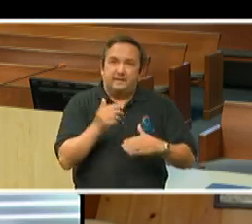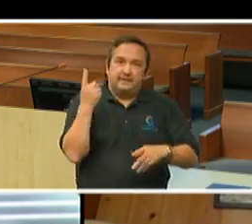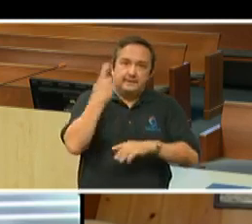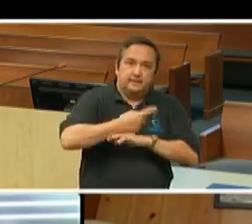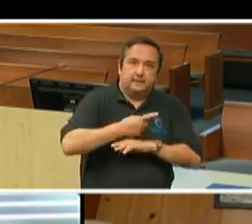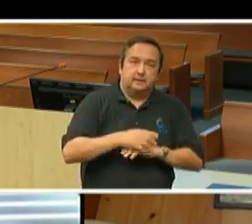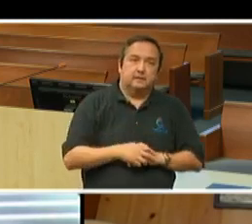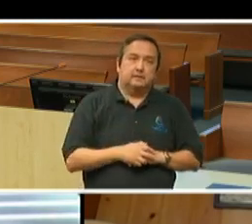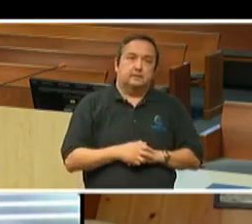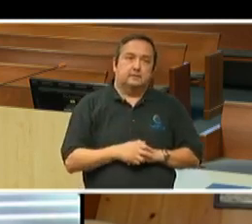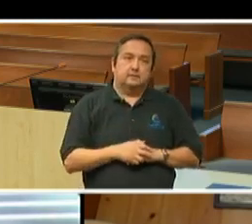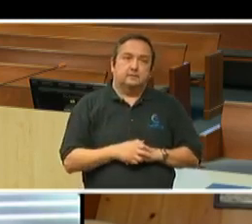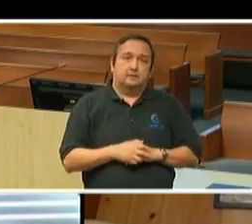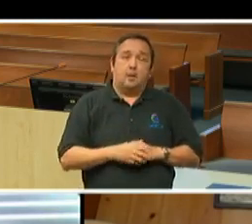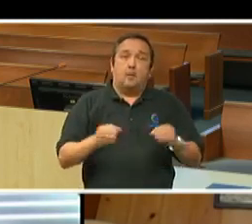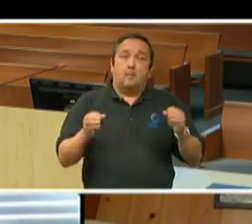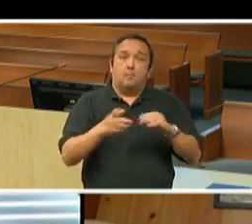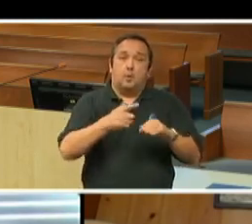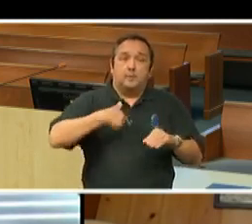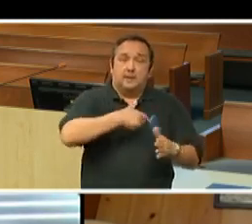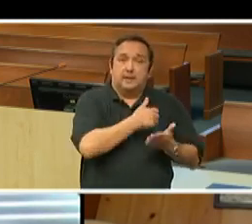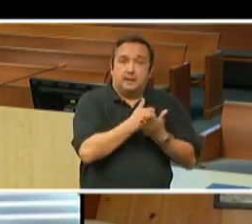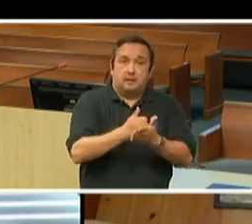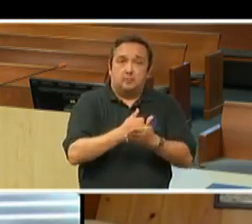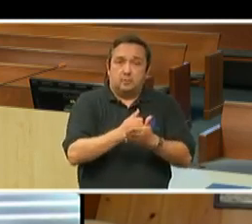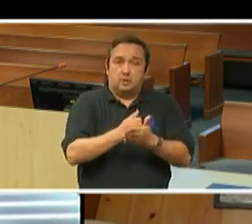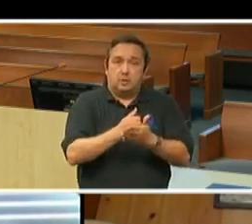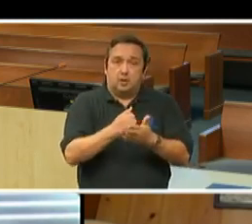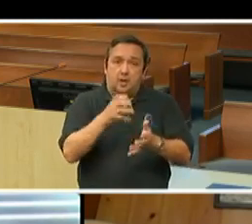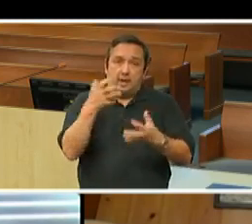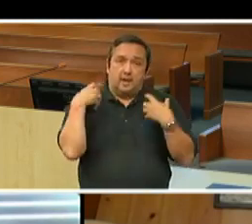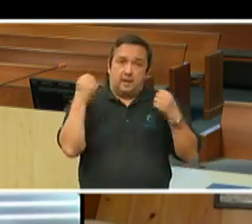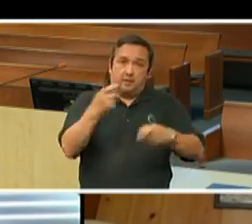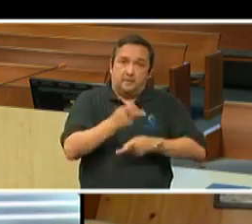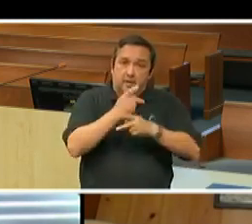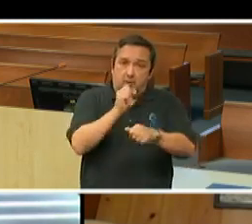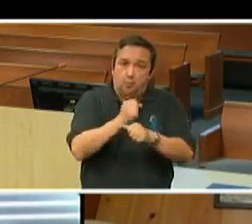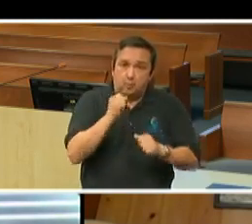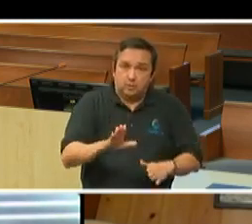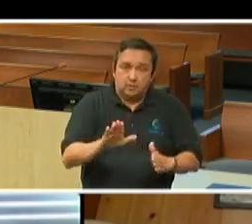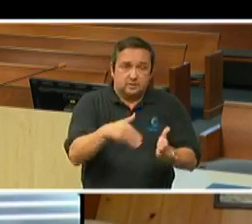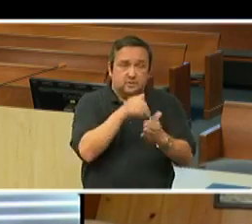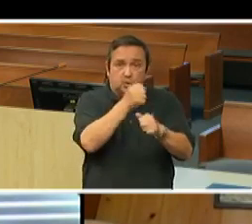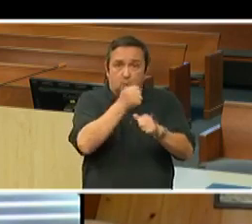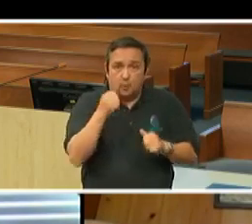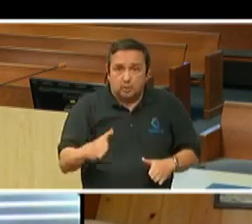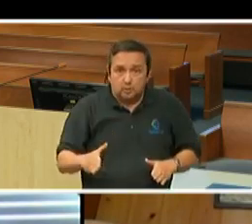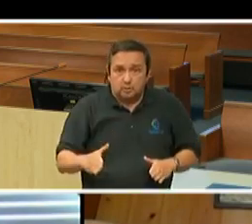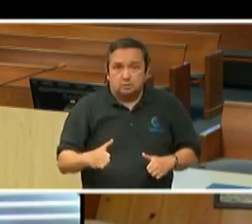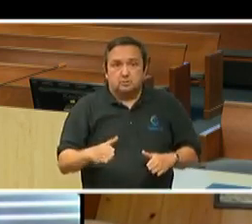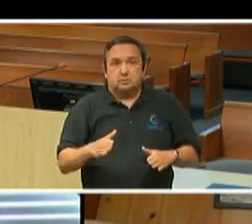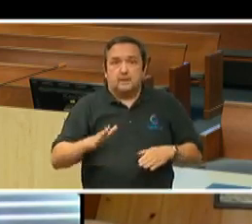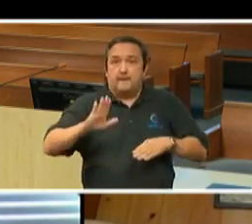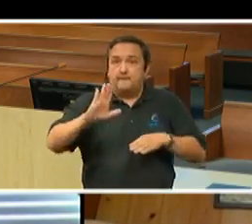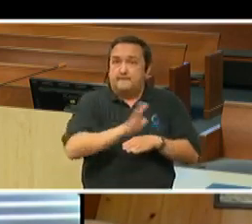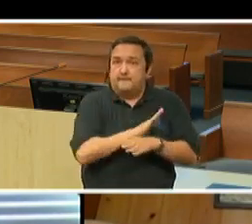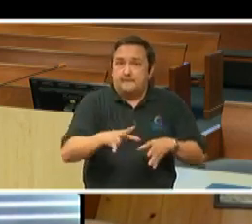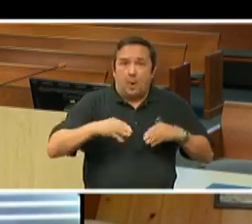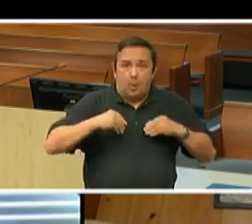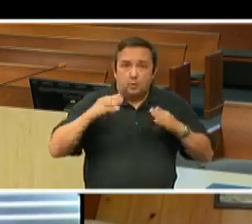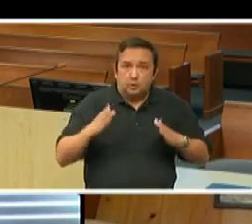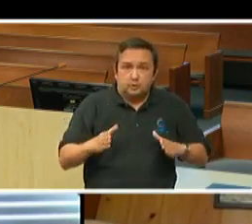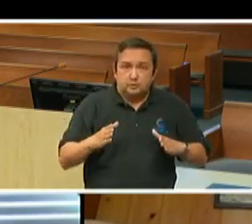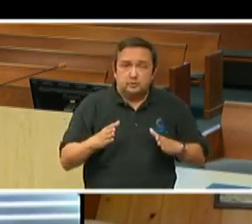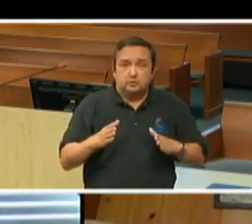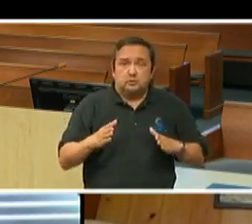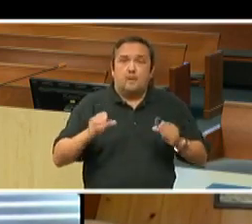more we can help our healthcare workers, our first responders, our central workers, our business owners, the more